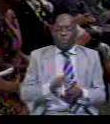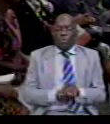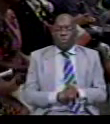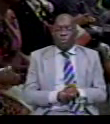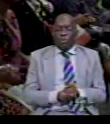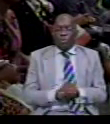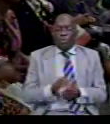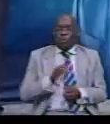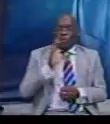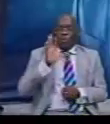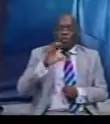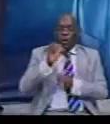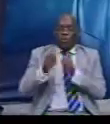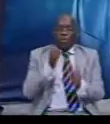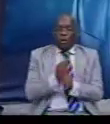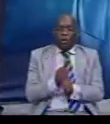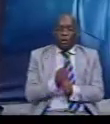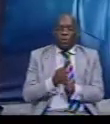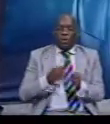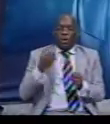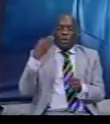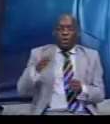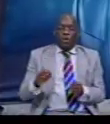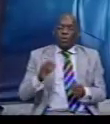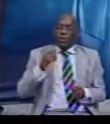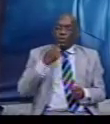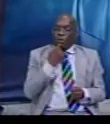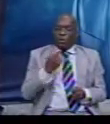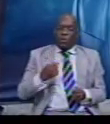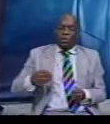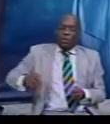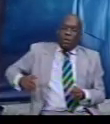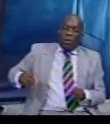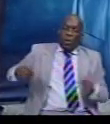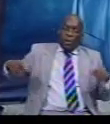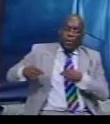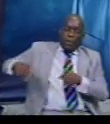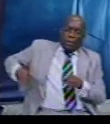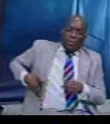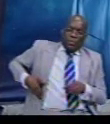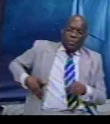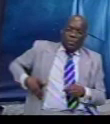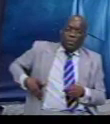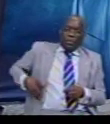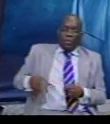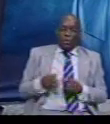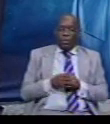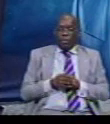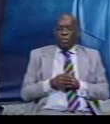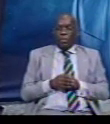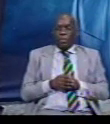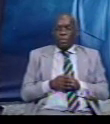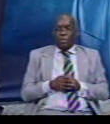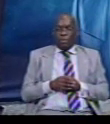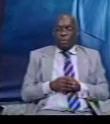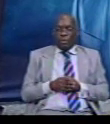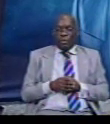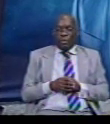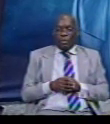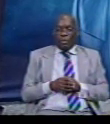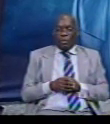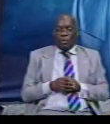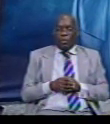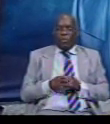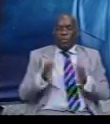of right rib pain, and the medical condition is what we call costo chondritis. And praise